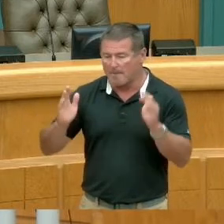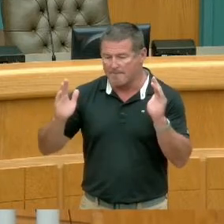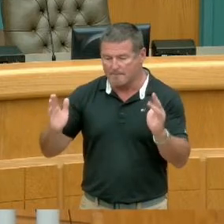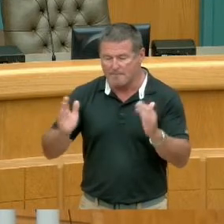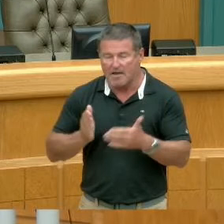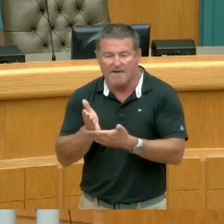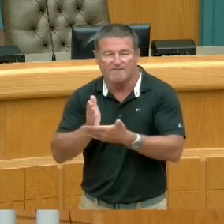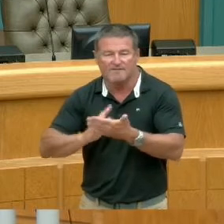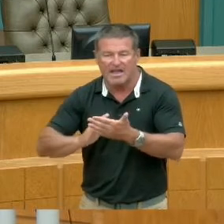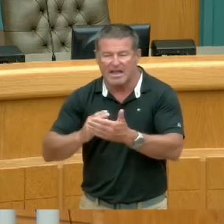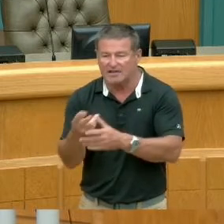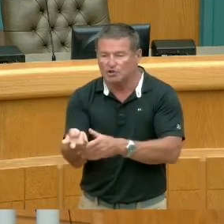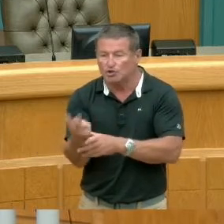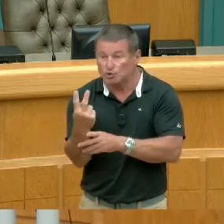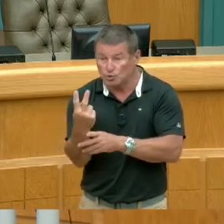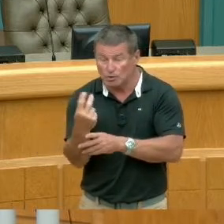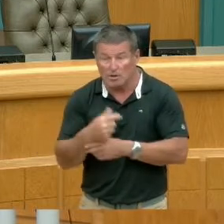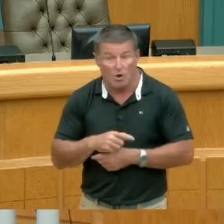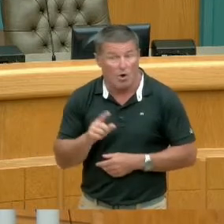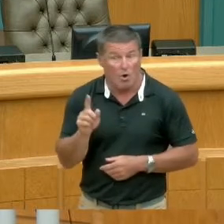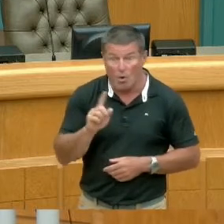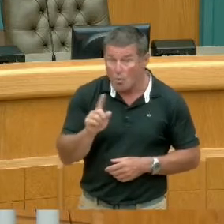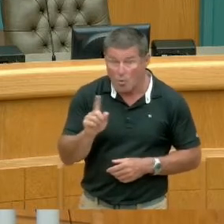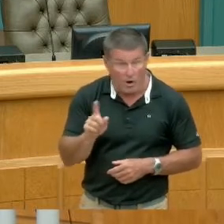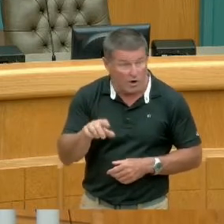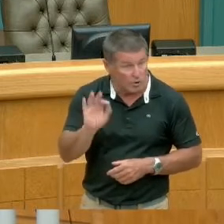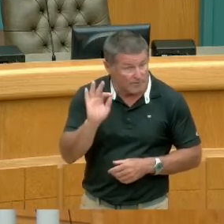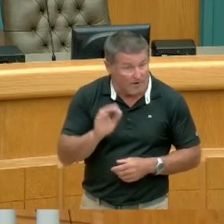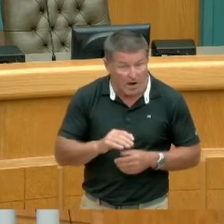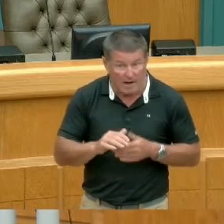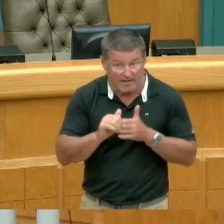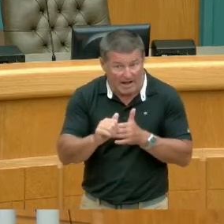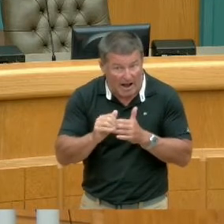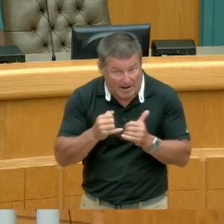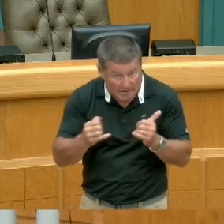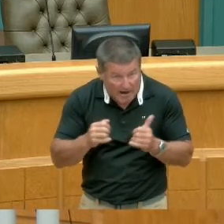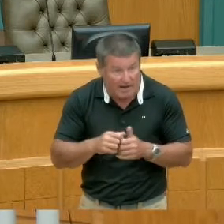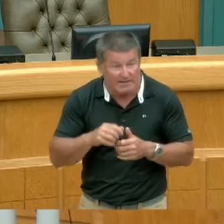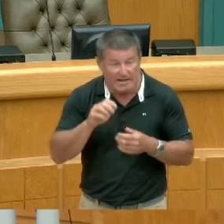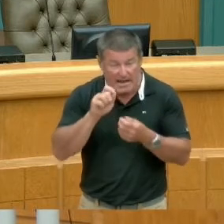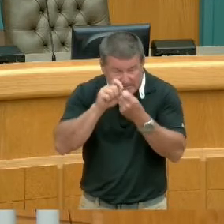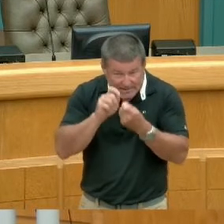that the details and the guidelines are available on